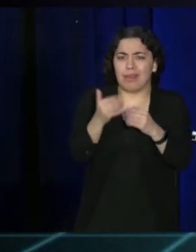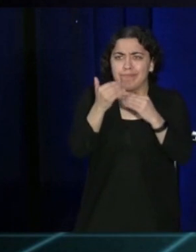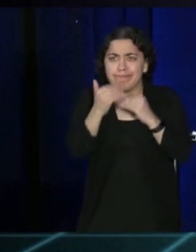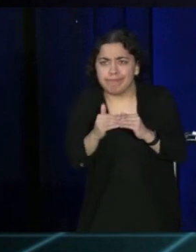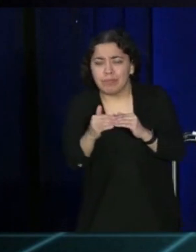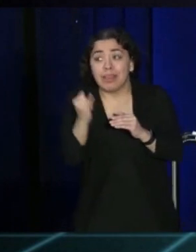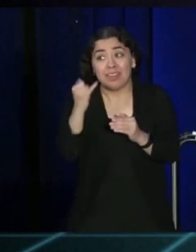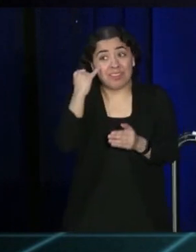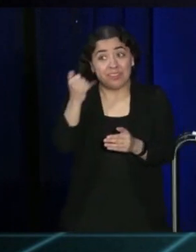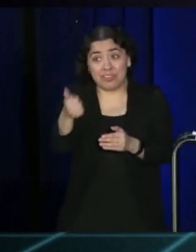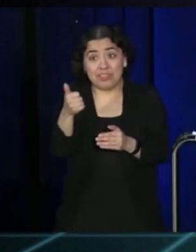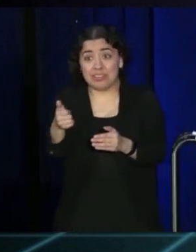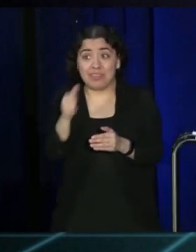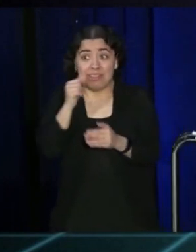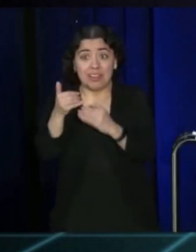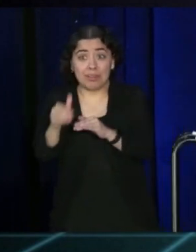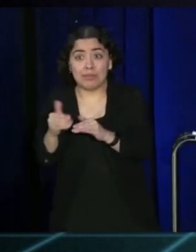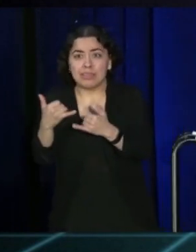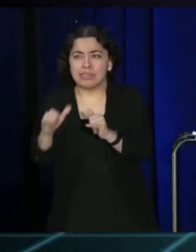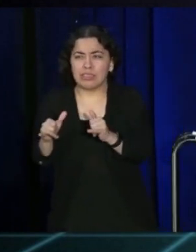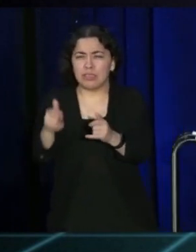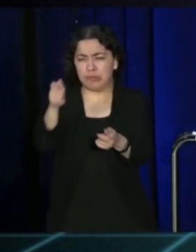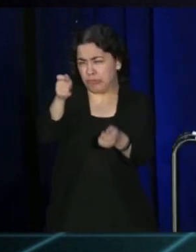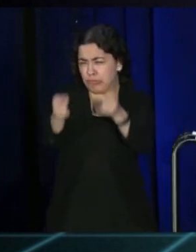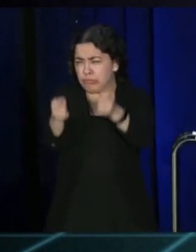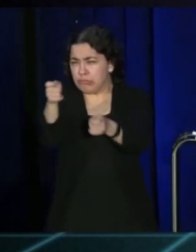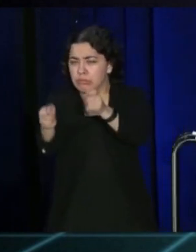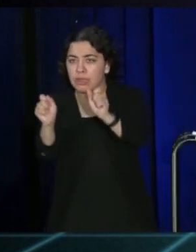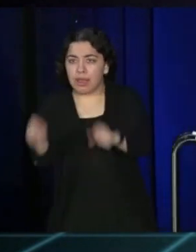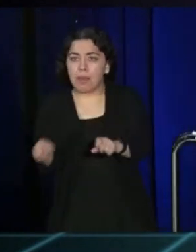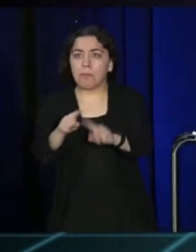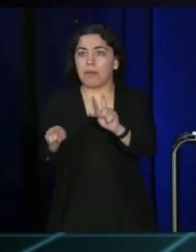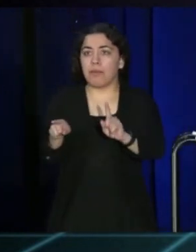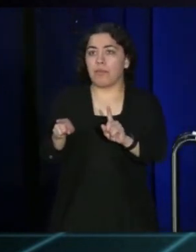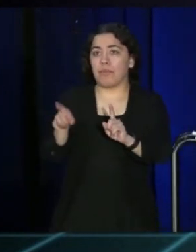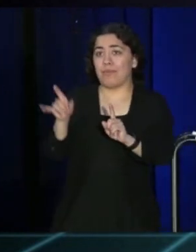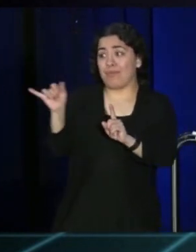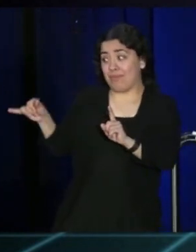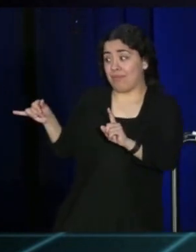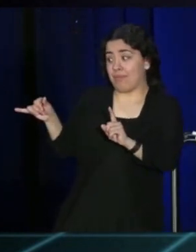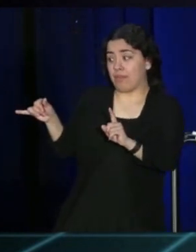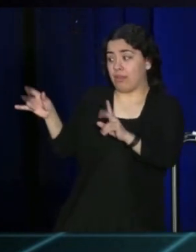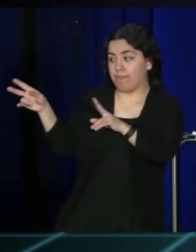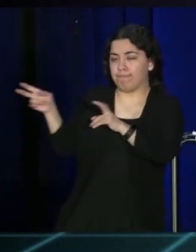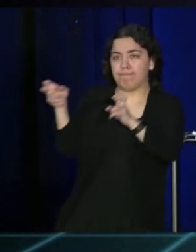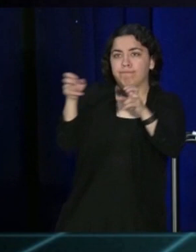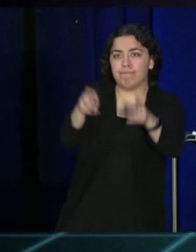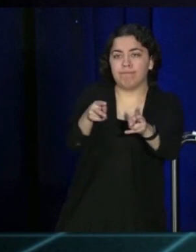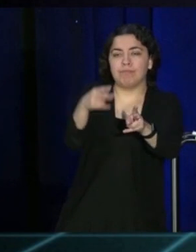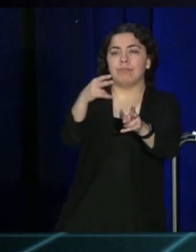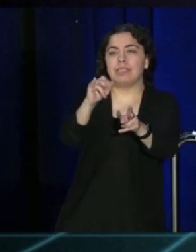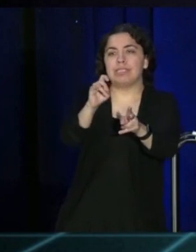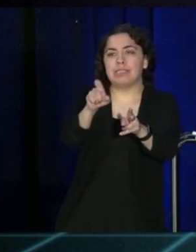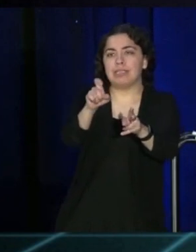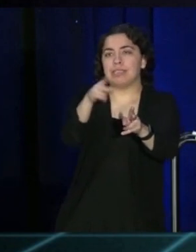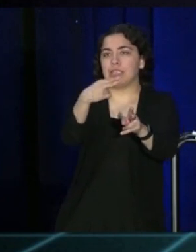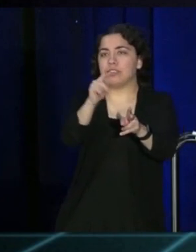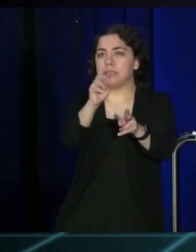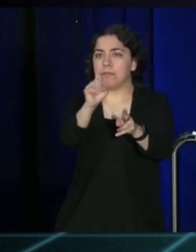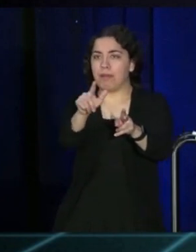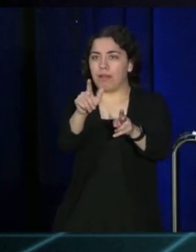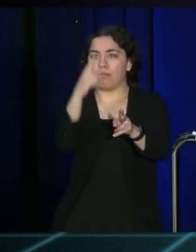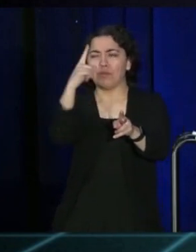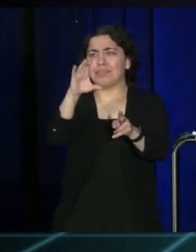you're not in that constraint, you'd server render this too, but you could stick this in your index HTML that you stick on the CDN everywhere.